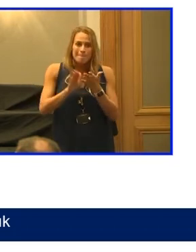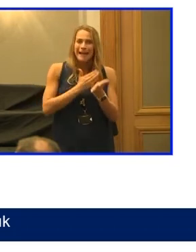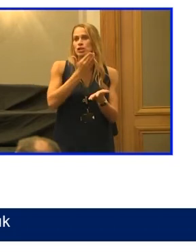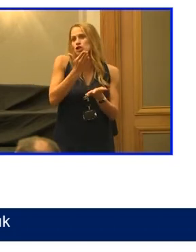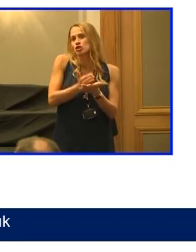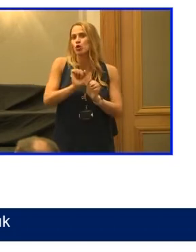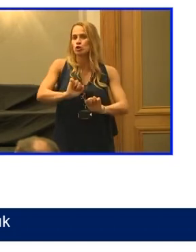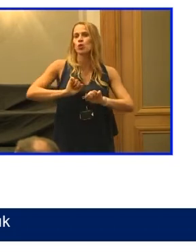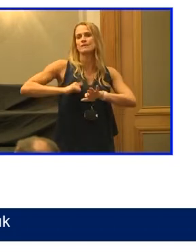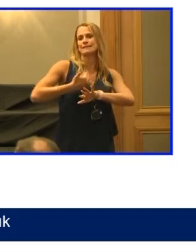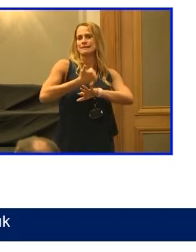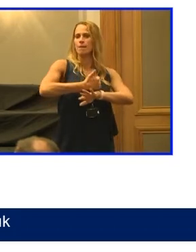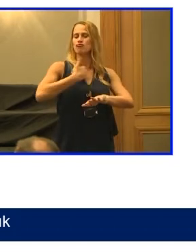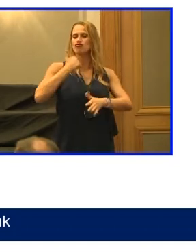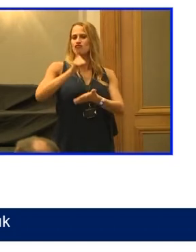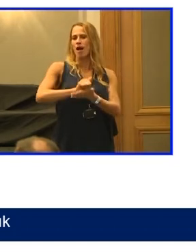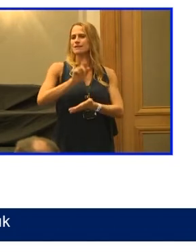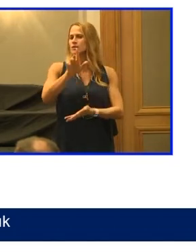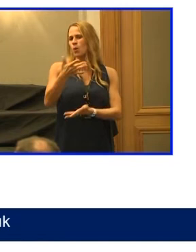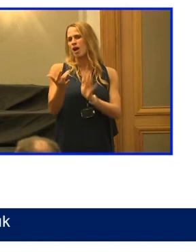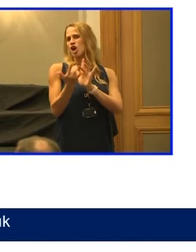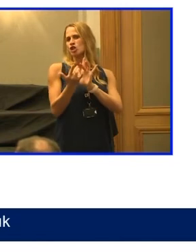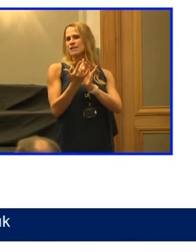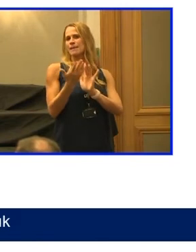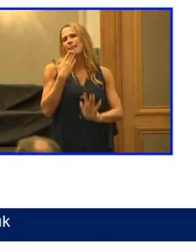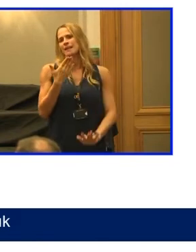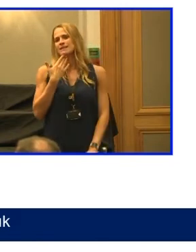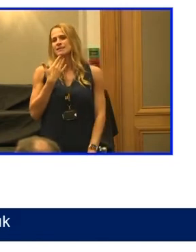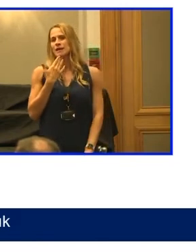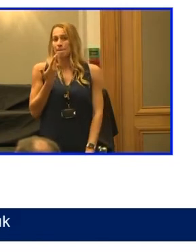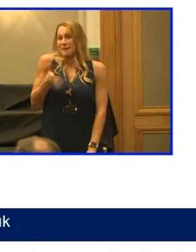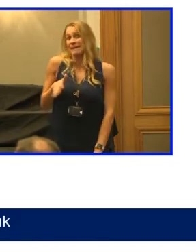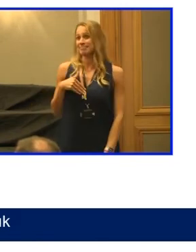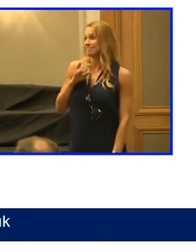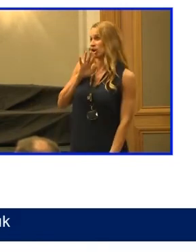issue. But yeah, come back to us, give us a call, and we'll talk about that in more detail.